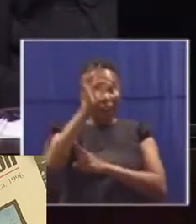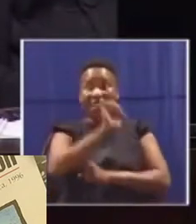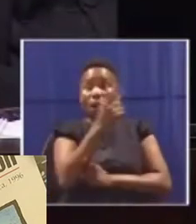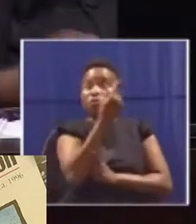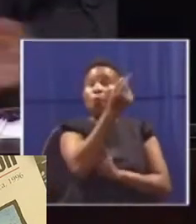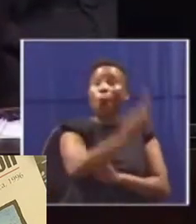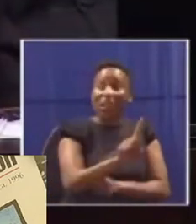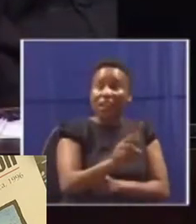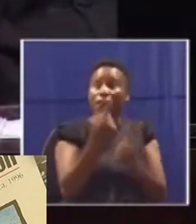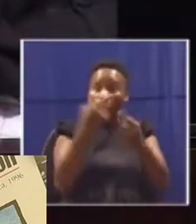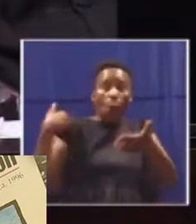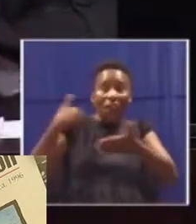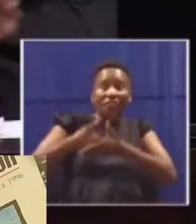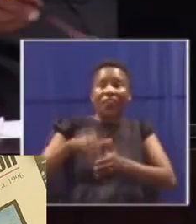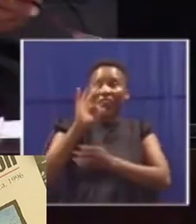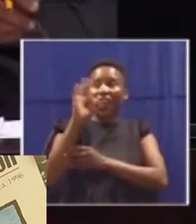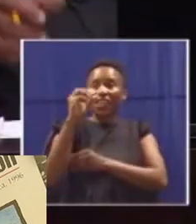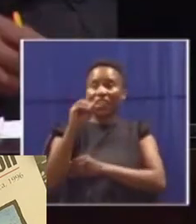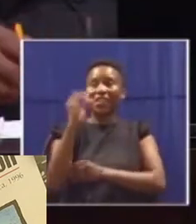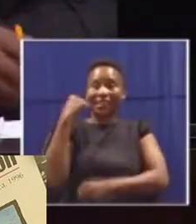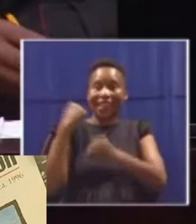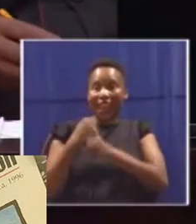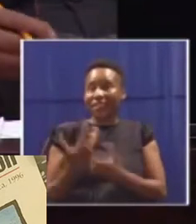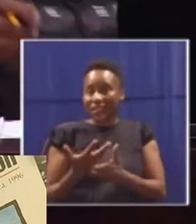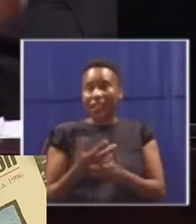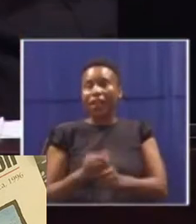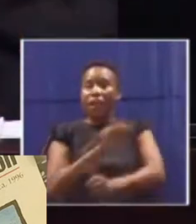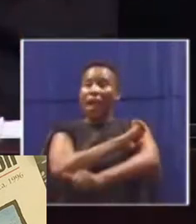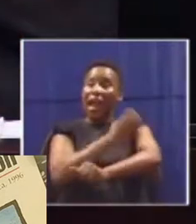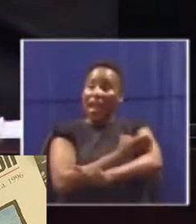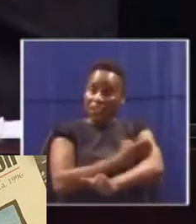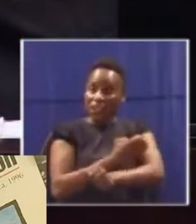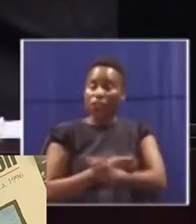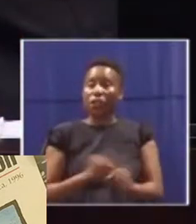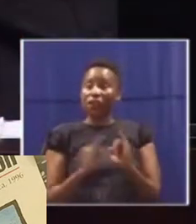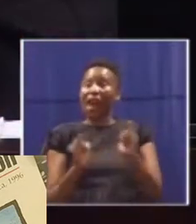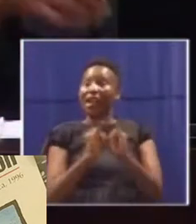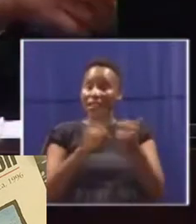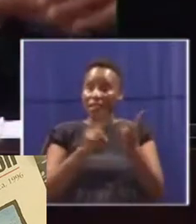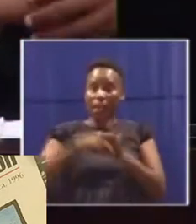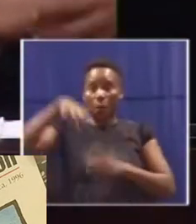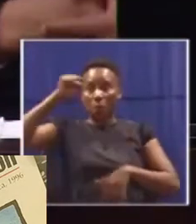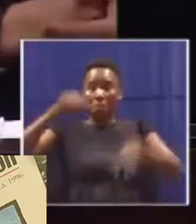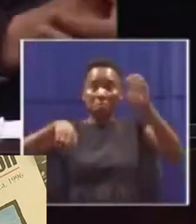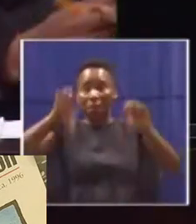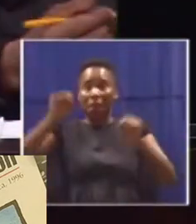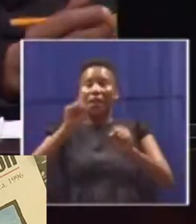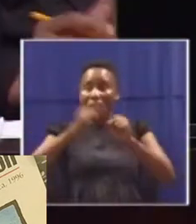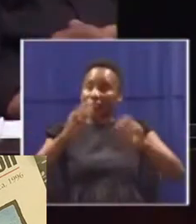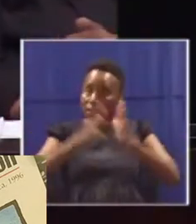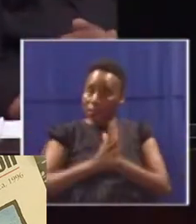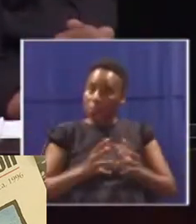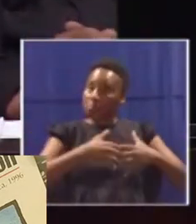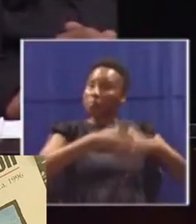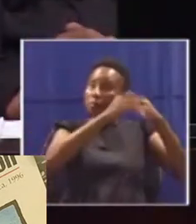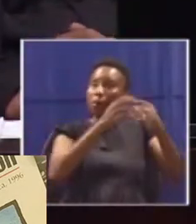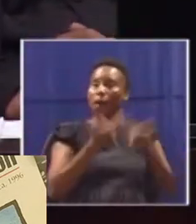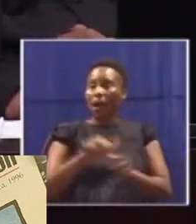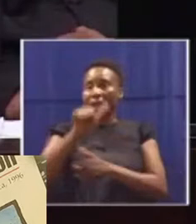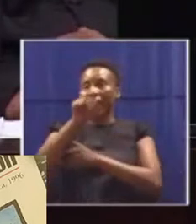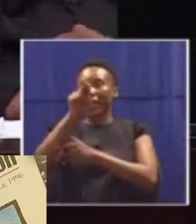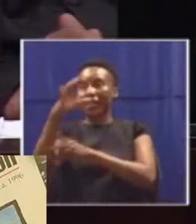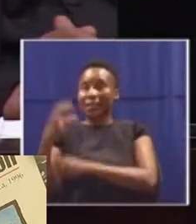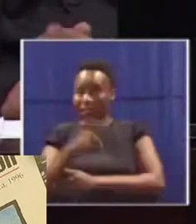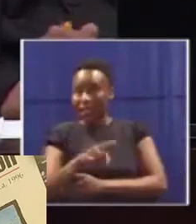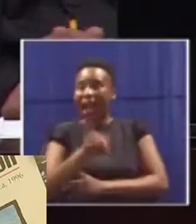doing for 30 years? The energy crisis and rolling blackouts that have been exclusively created by ANC troth feeding